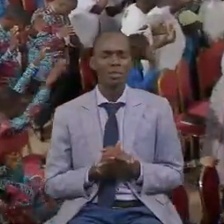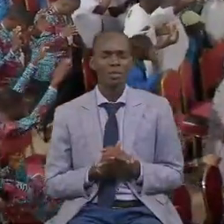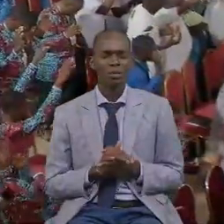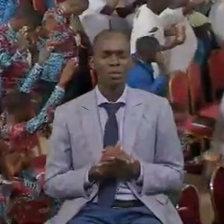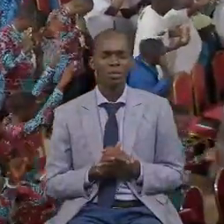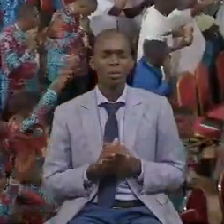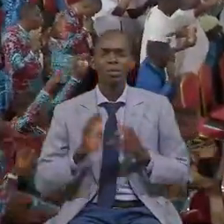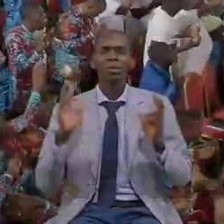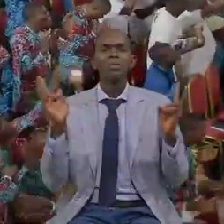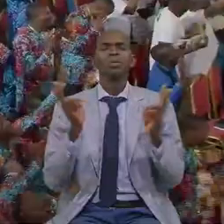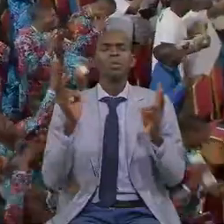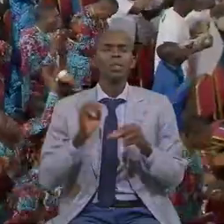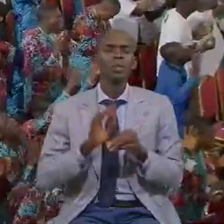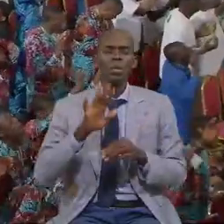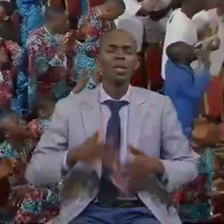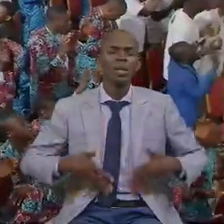Victory in your life.